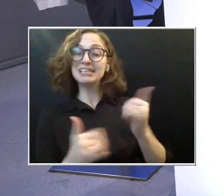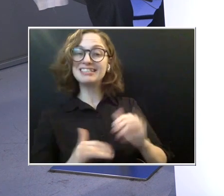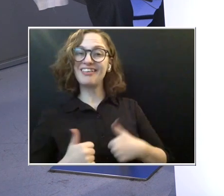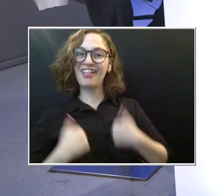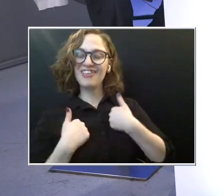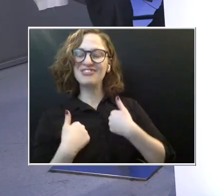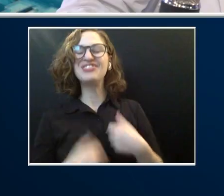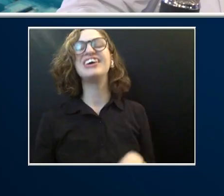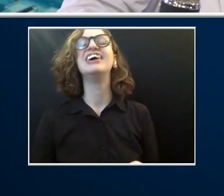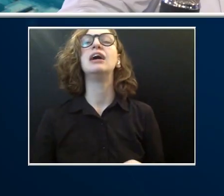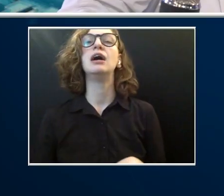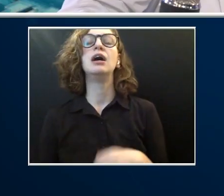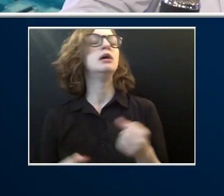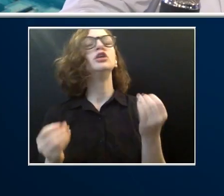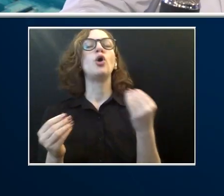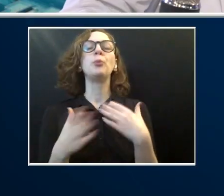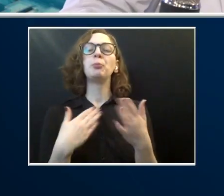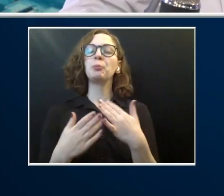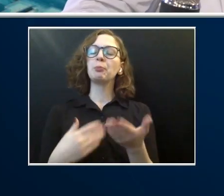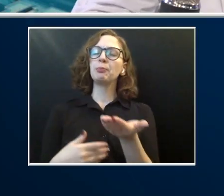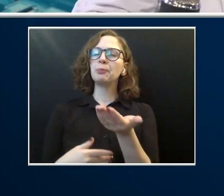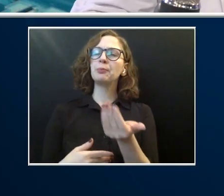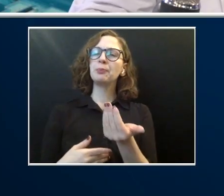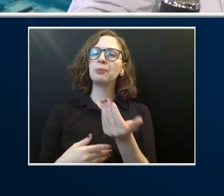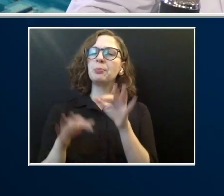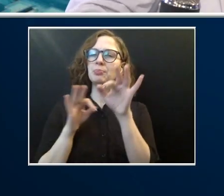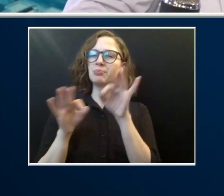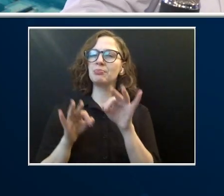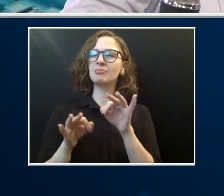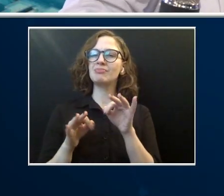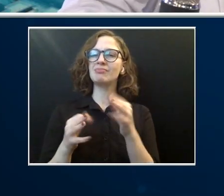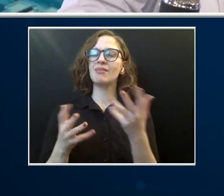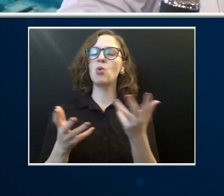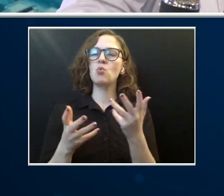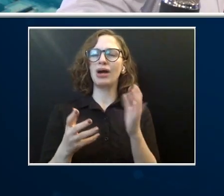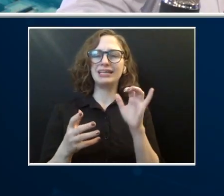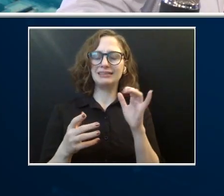So Ashley, talk to us a little bit about what this means for your daily life.